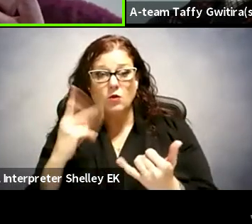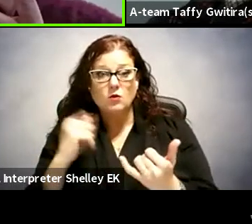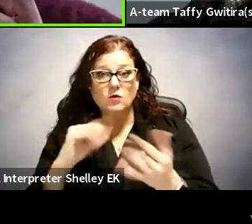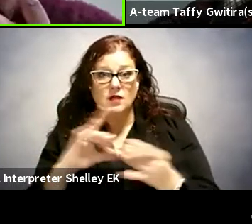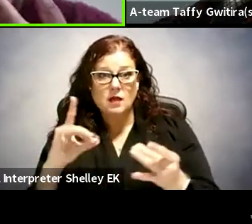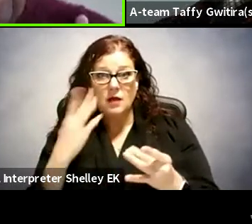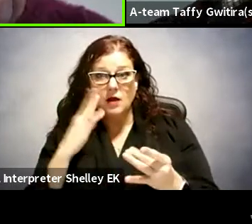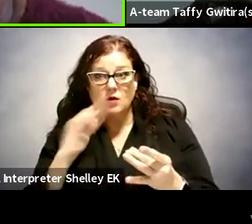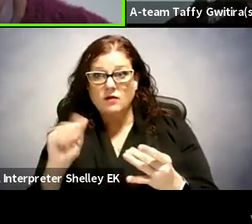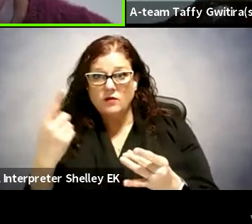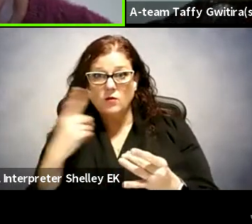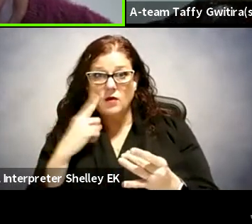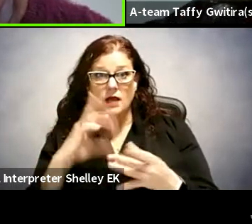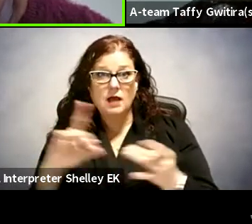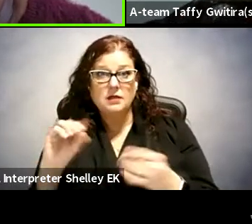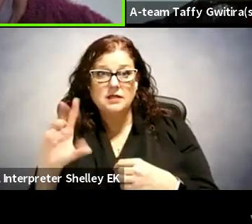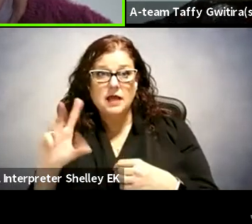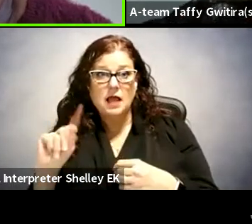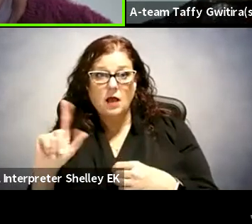didn't know if everyone had their comments out loud.